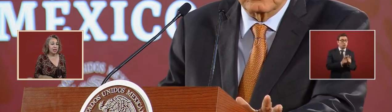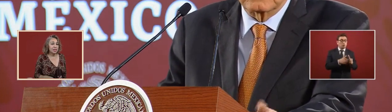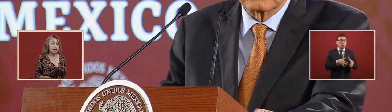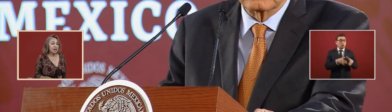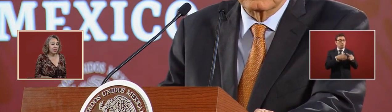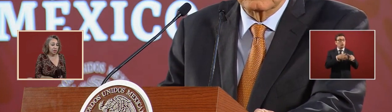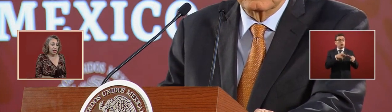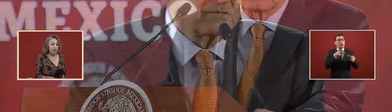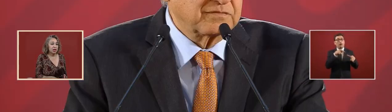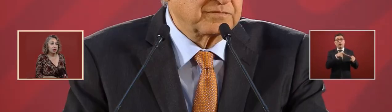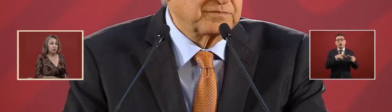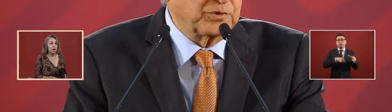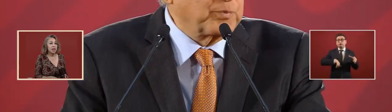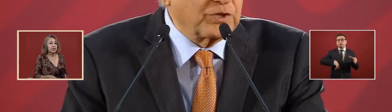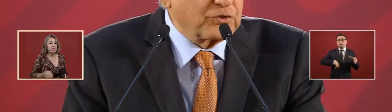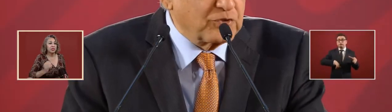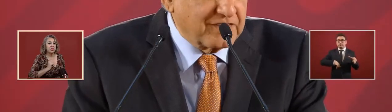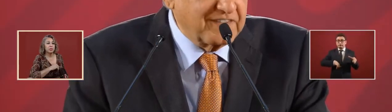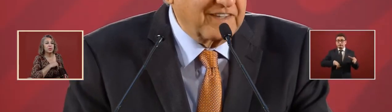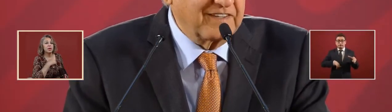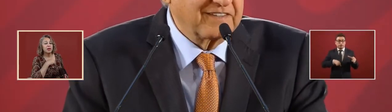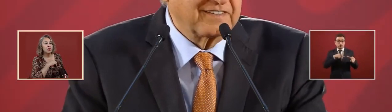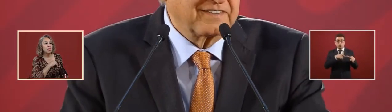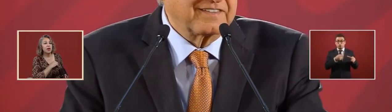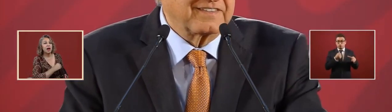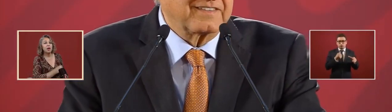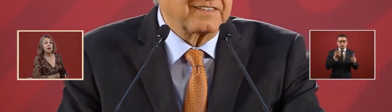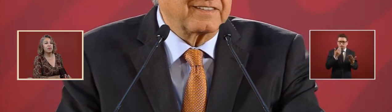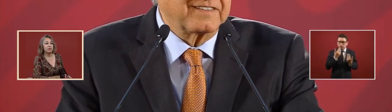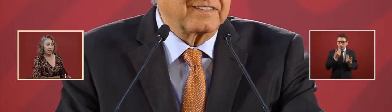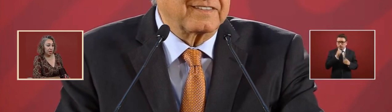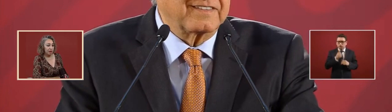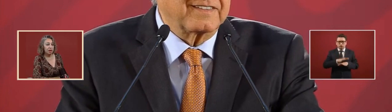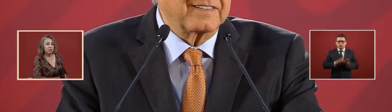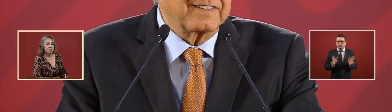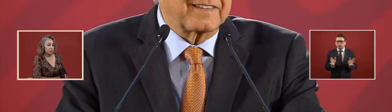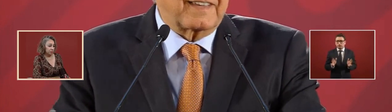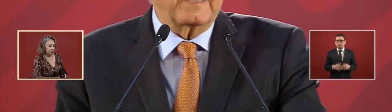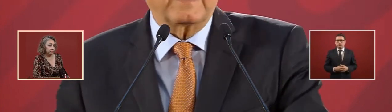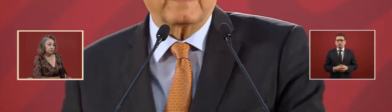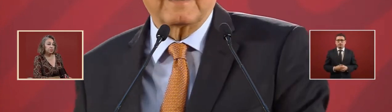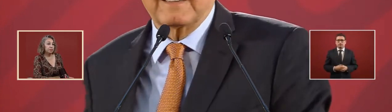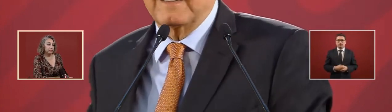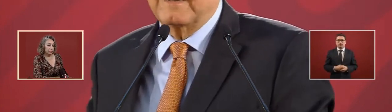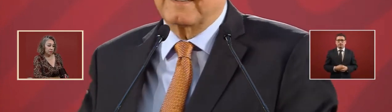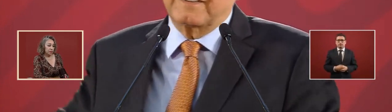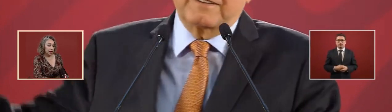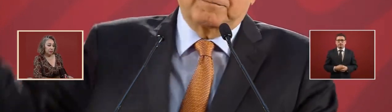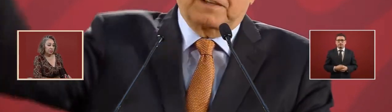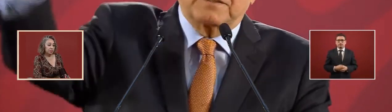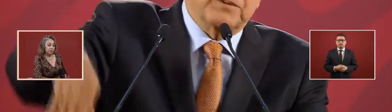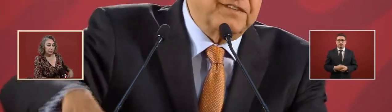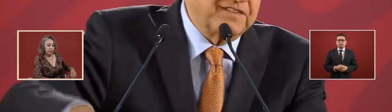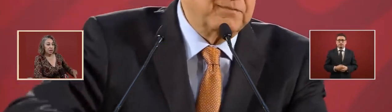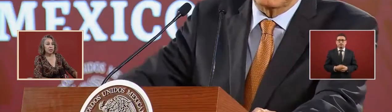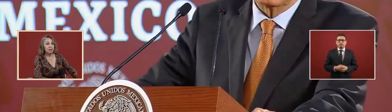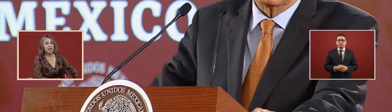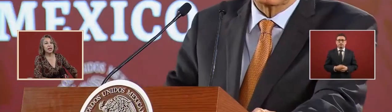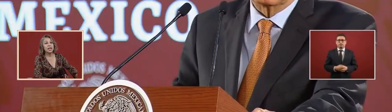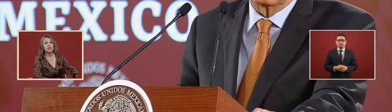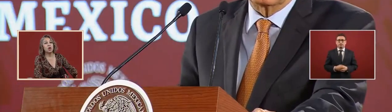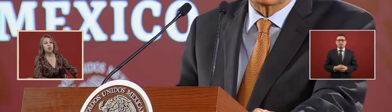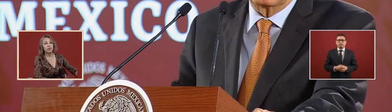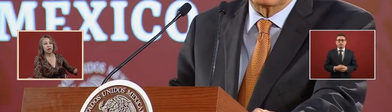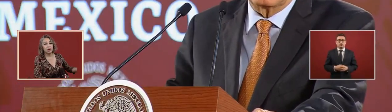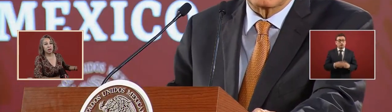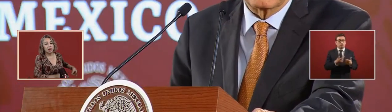creado, is not a created interest group, no matter how powerful they are. Que pase por encima that